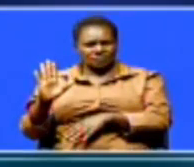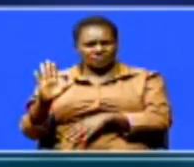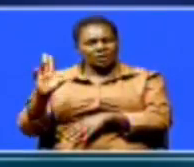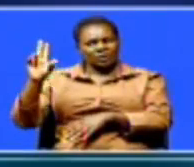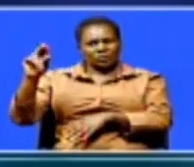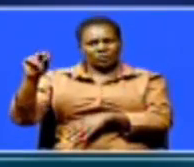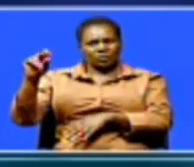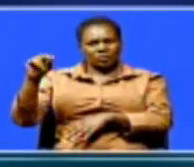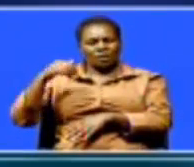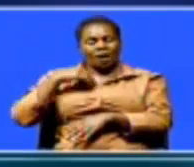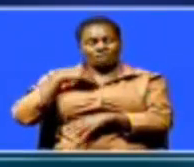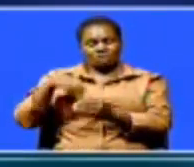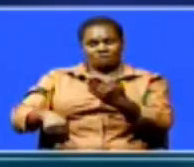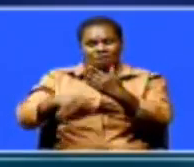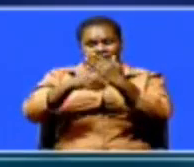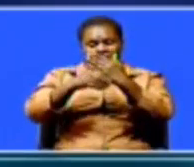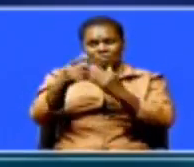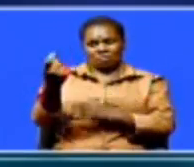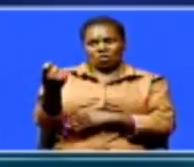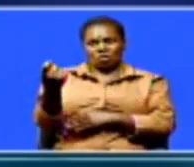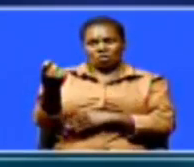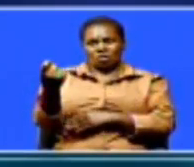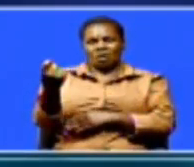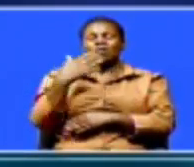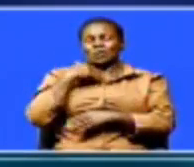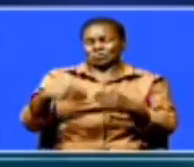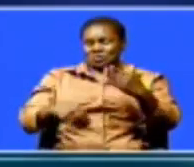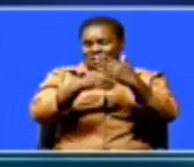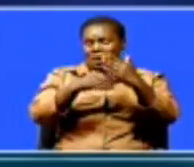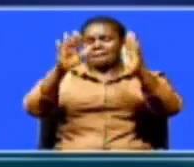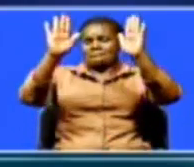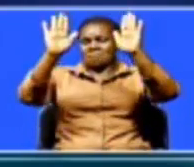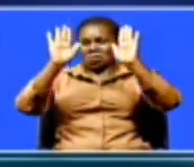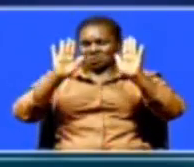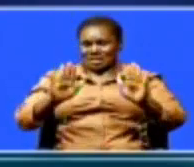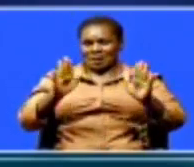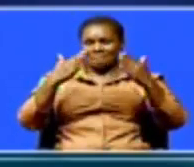No, I think there's a little more that I wanted to say. Yes, it's important that